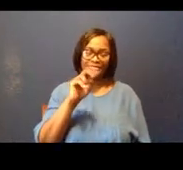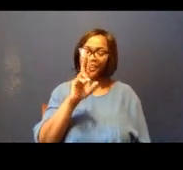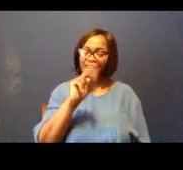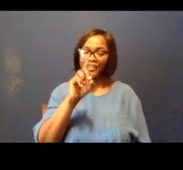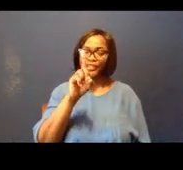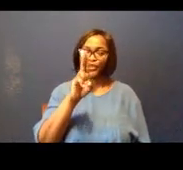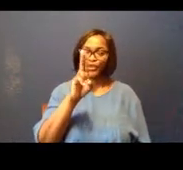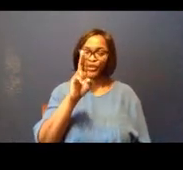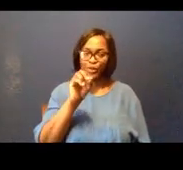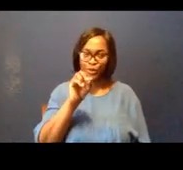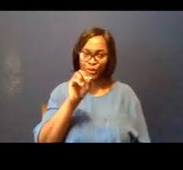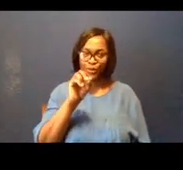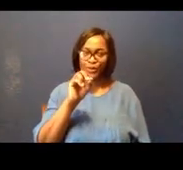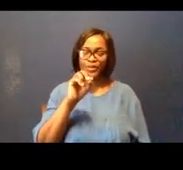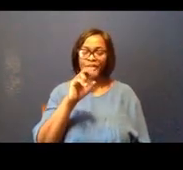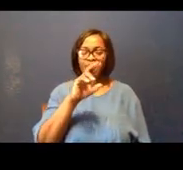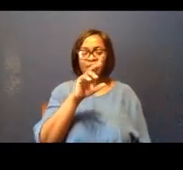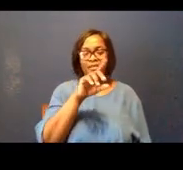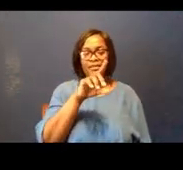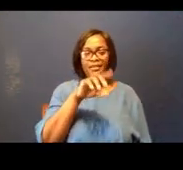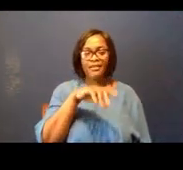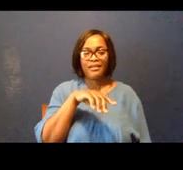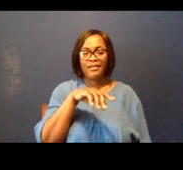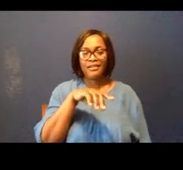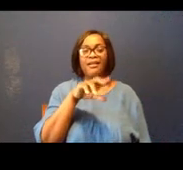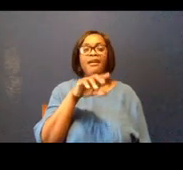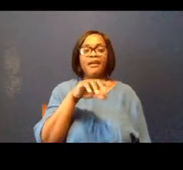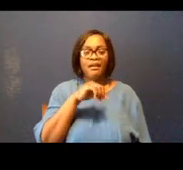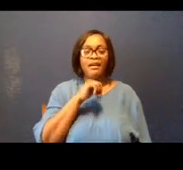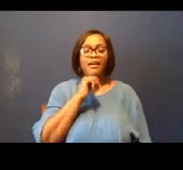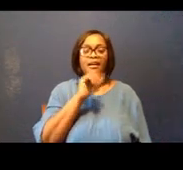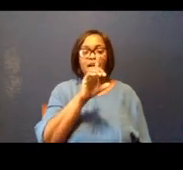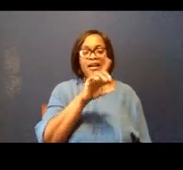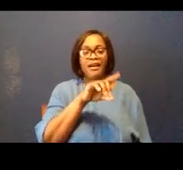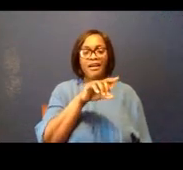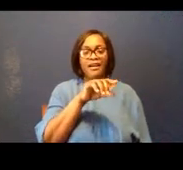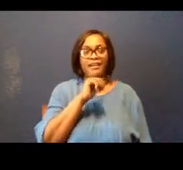just think of all of the